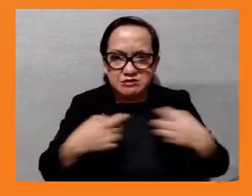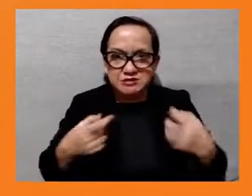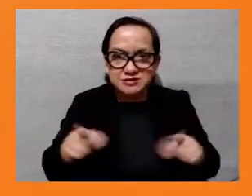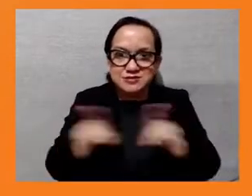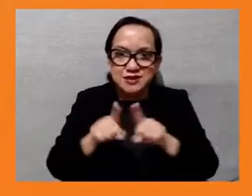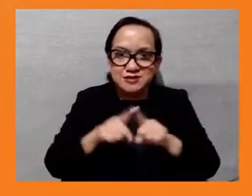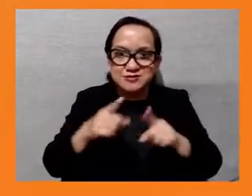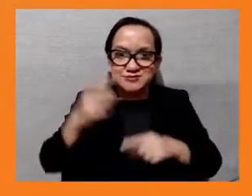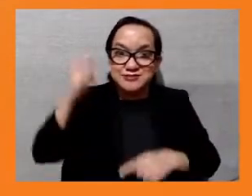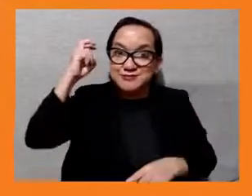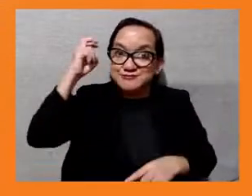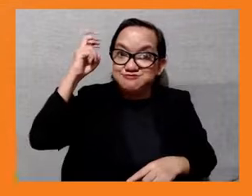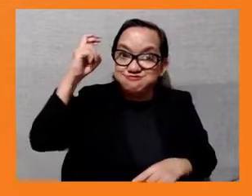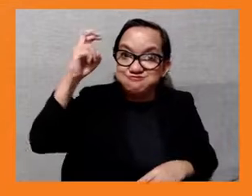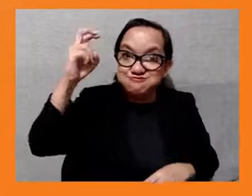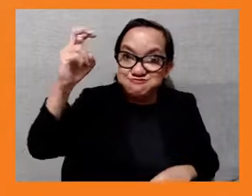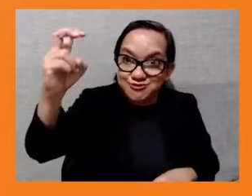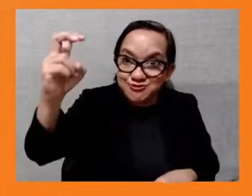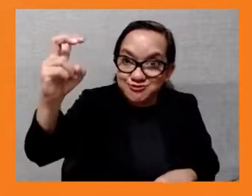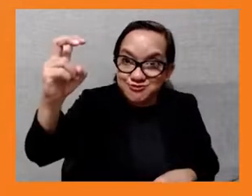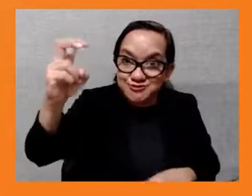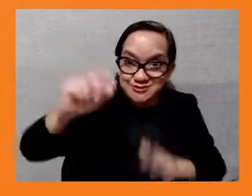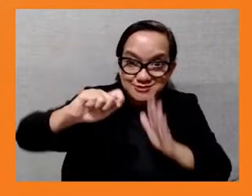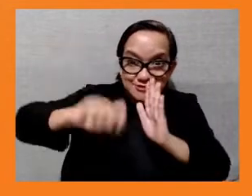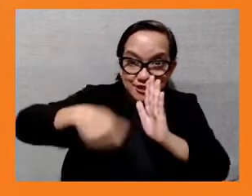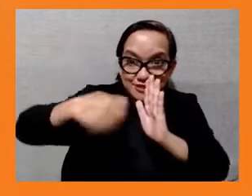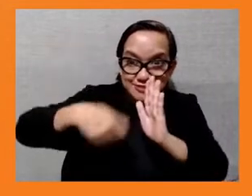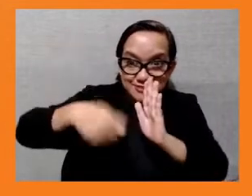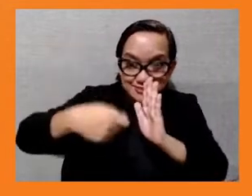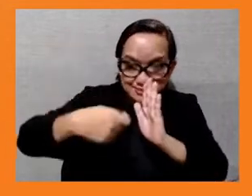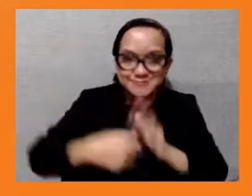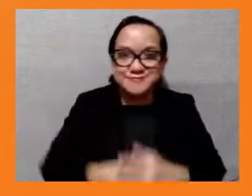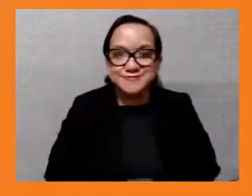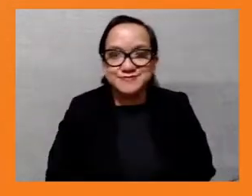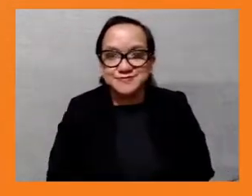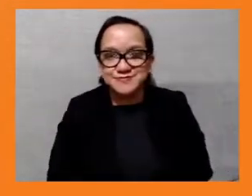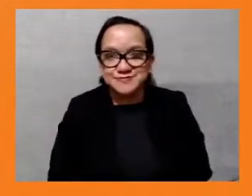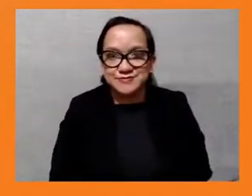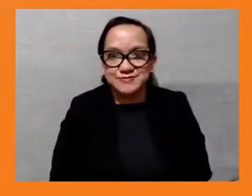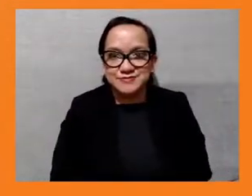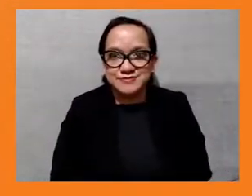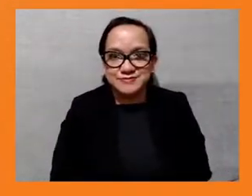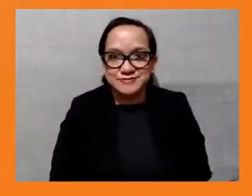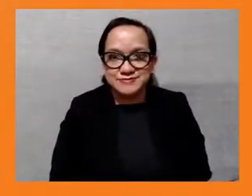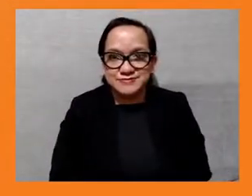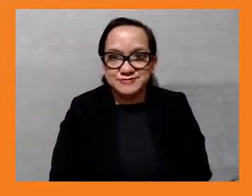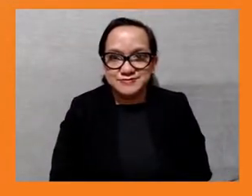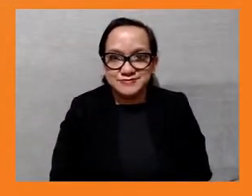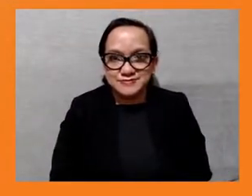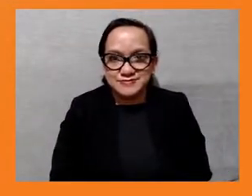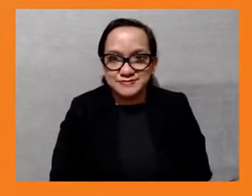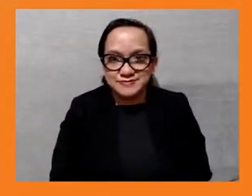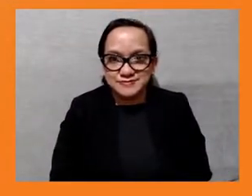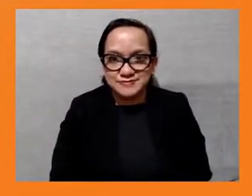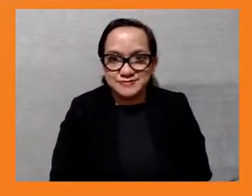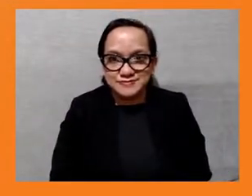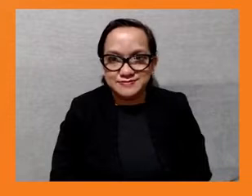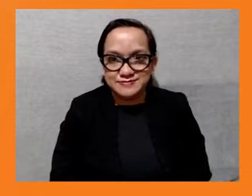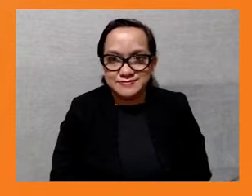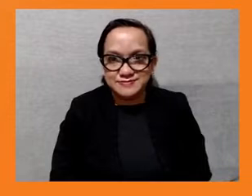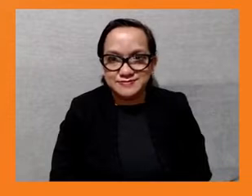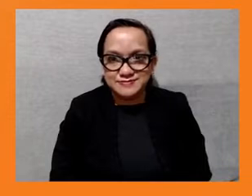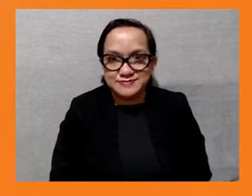Plan 2012 again mentioned that there are 758 affected households. And again, in updated resettlement of